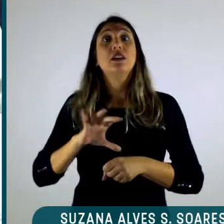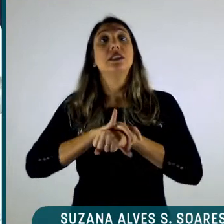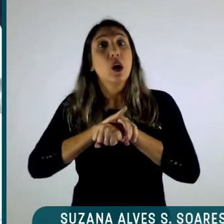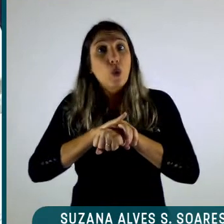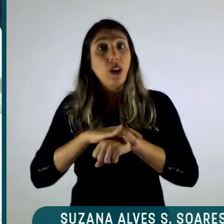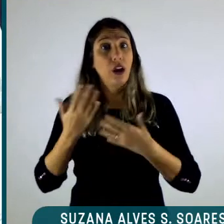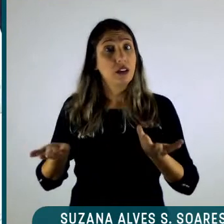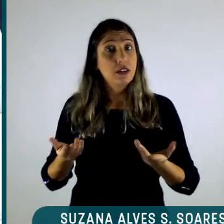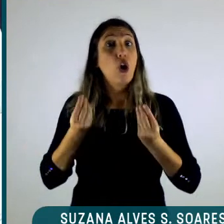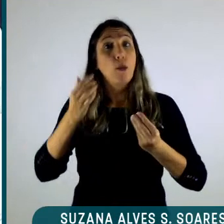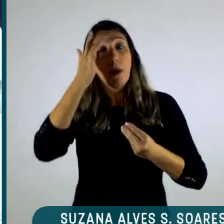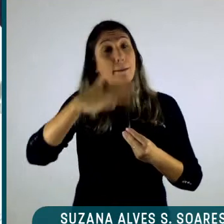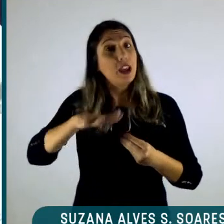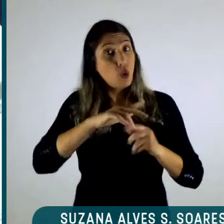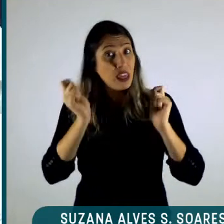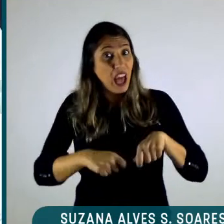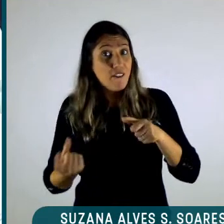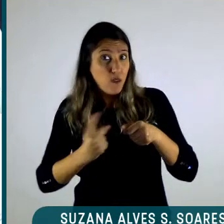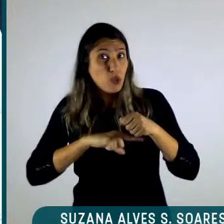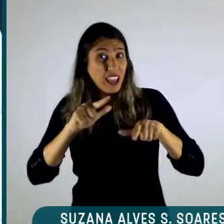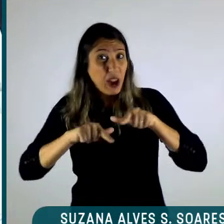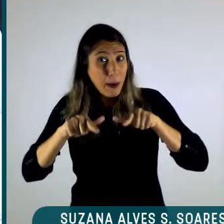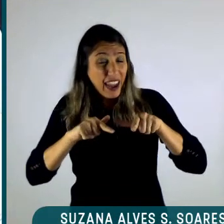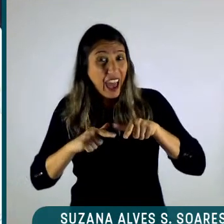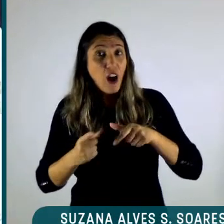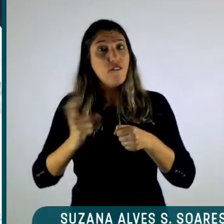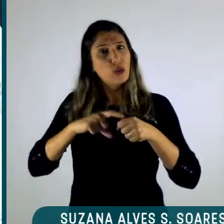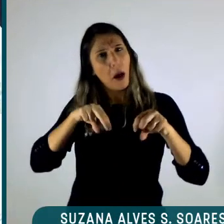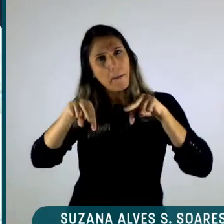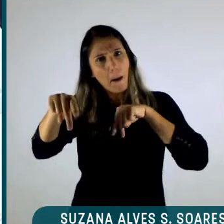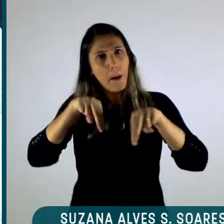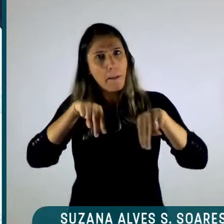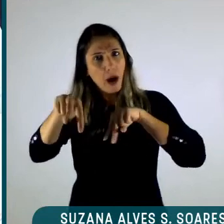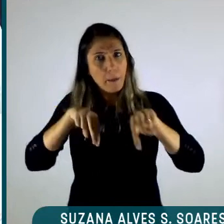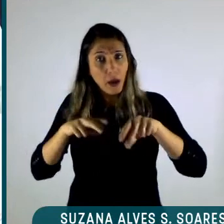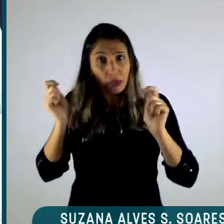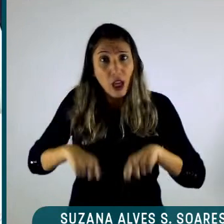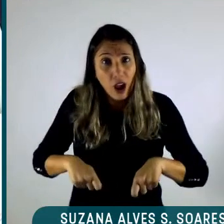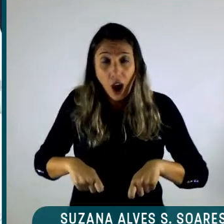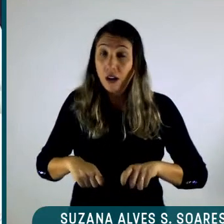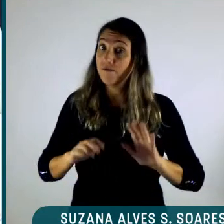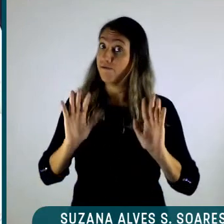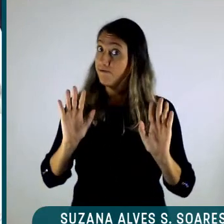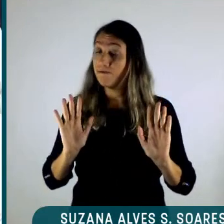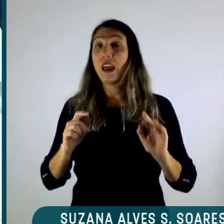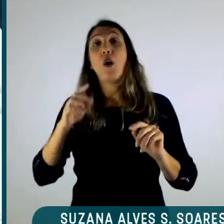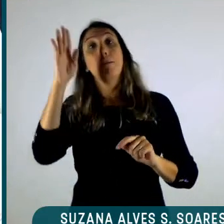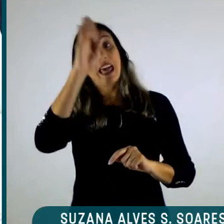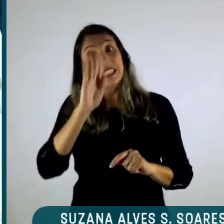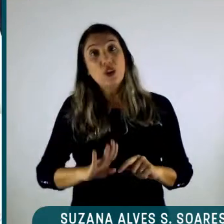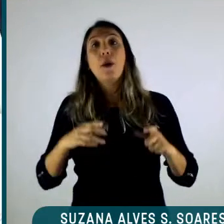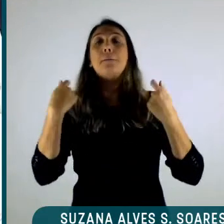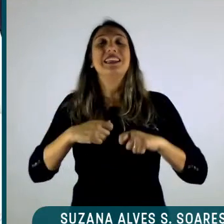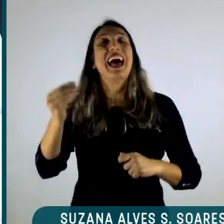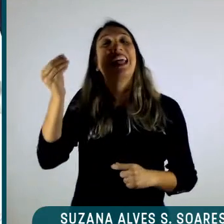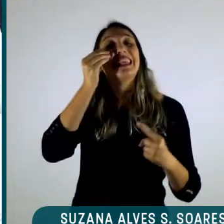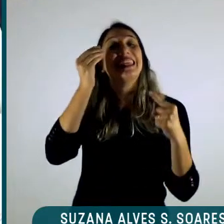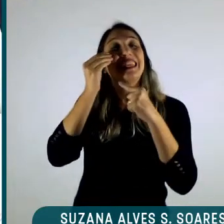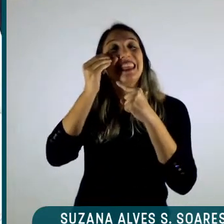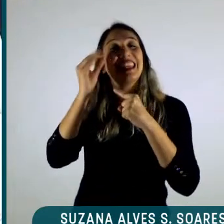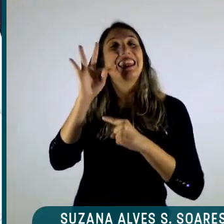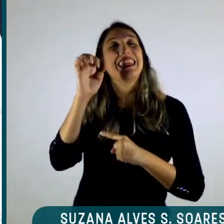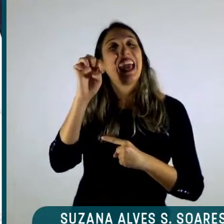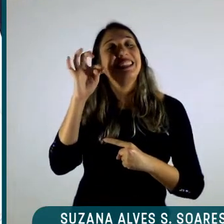sanitary criteria, with no safety, so many people go back to work and walk around. So